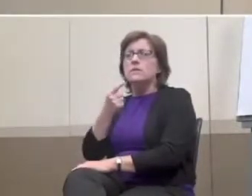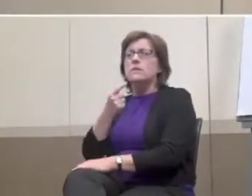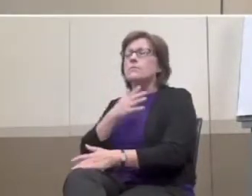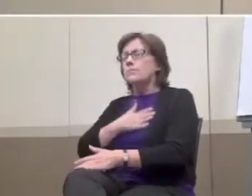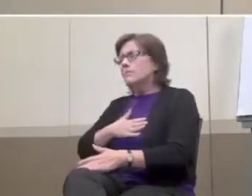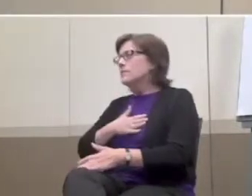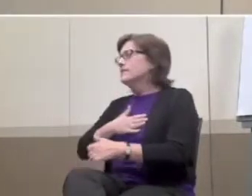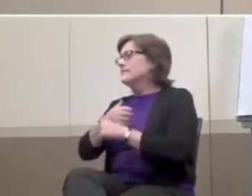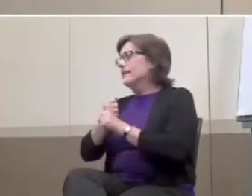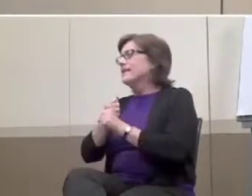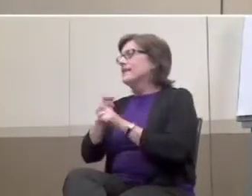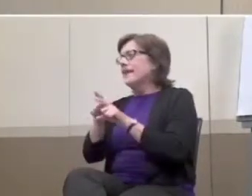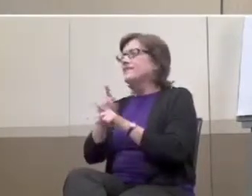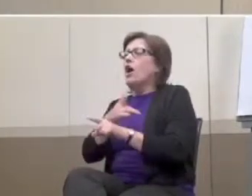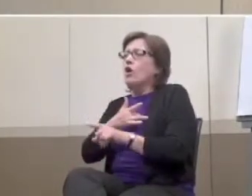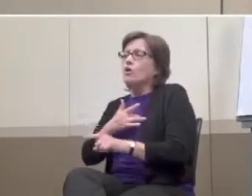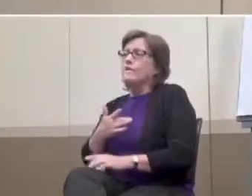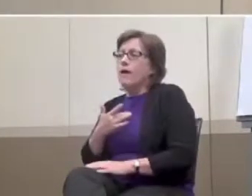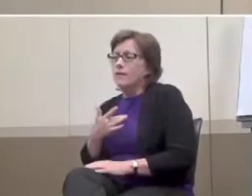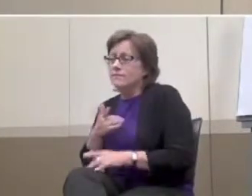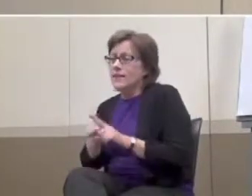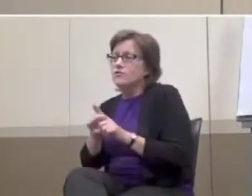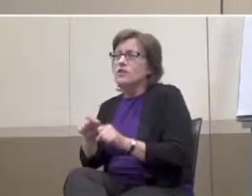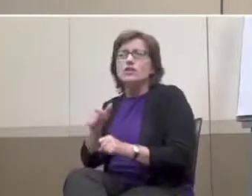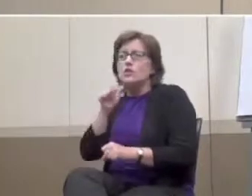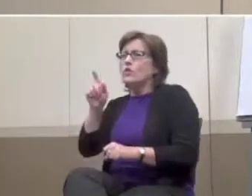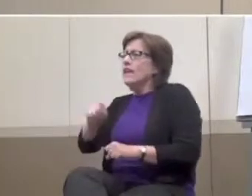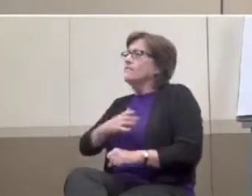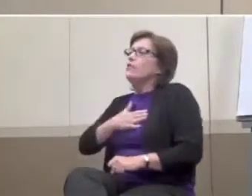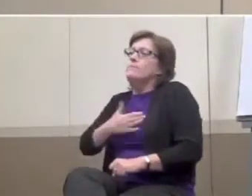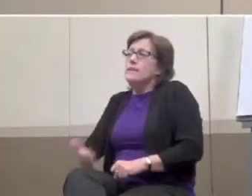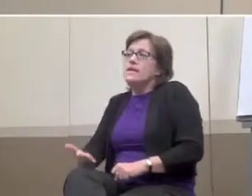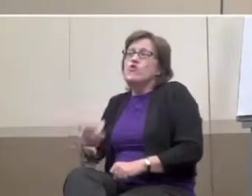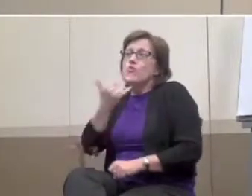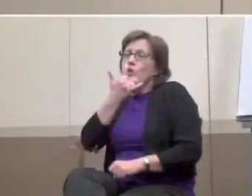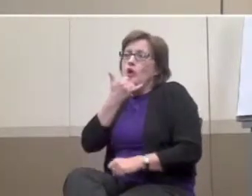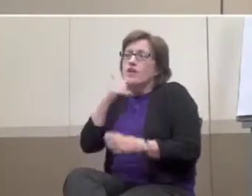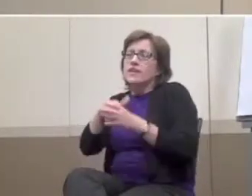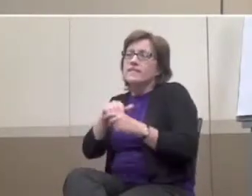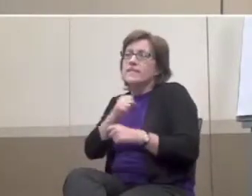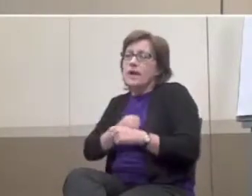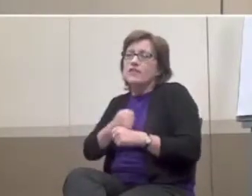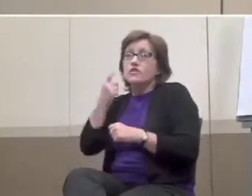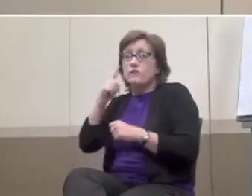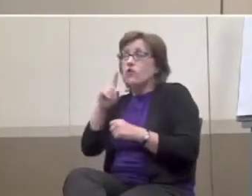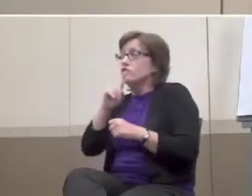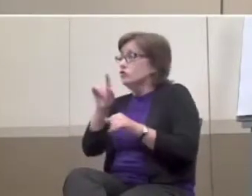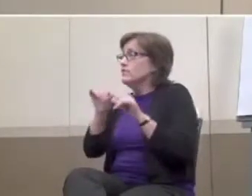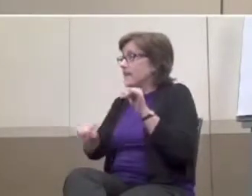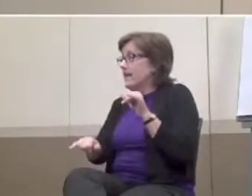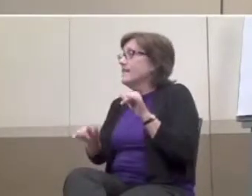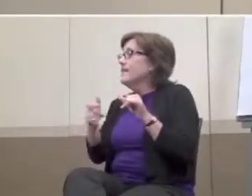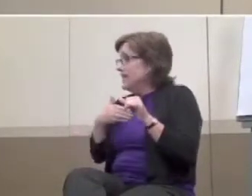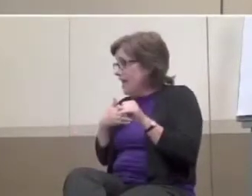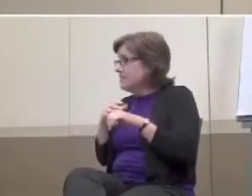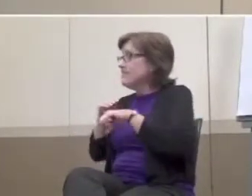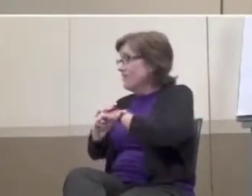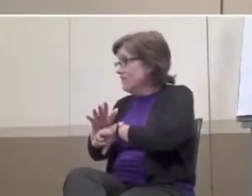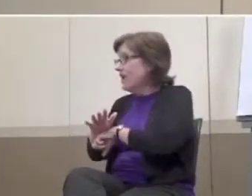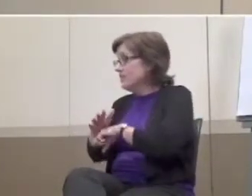as you can, okay? You don't have to admit that you're wrong in the apology in order for it to stick. It has an effect.